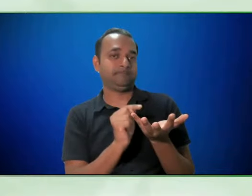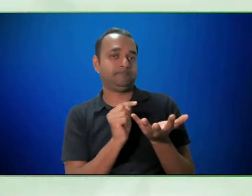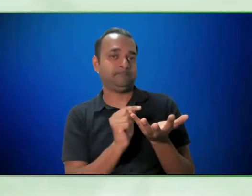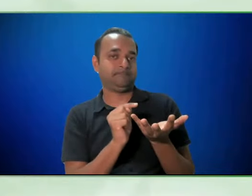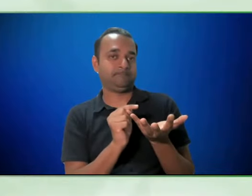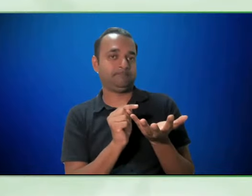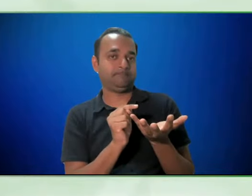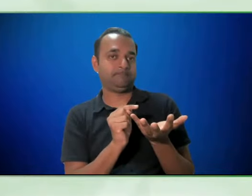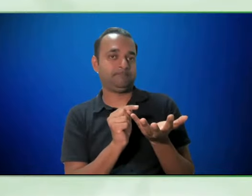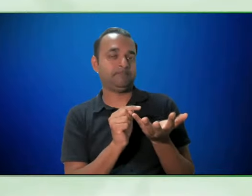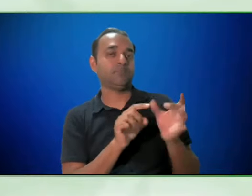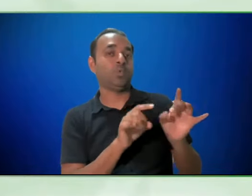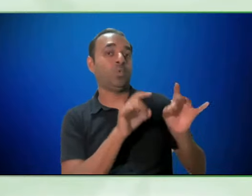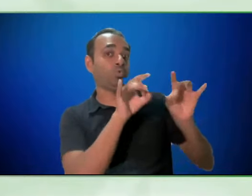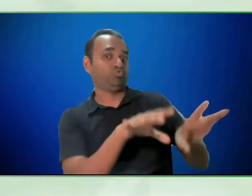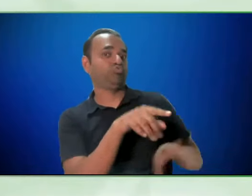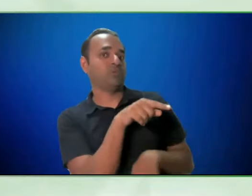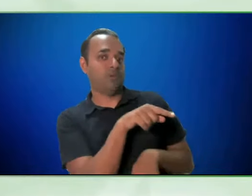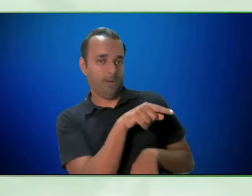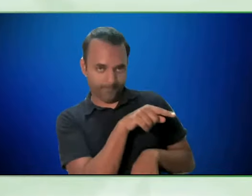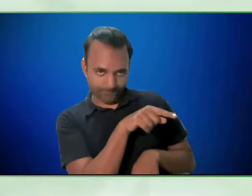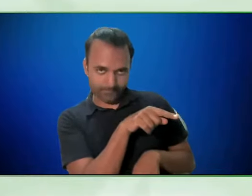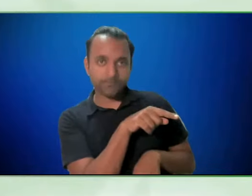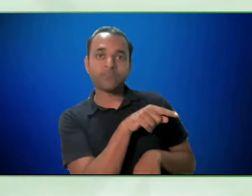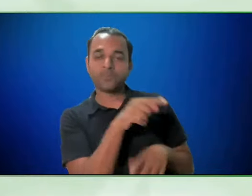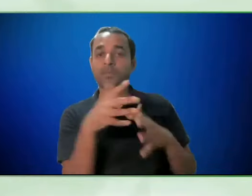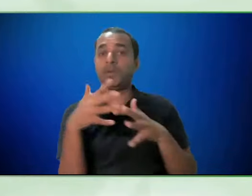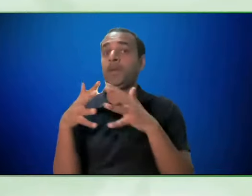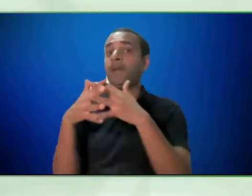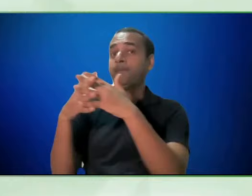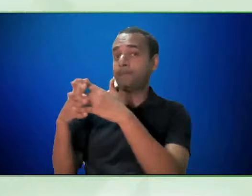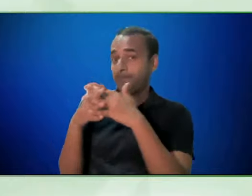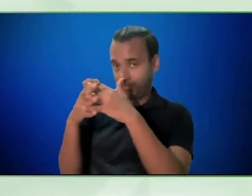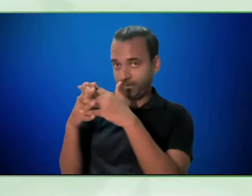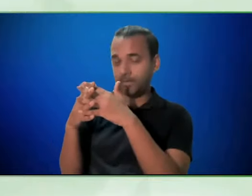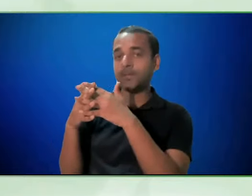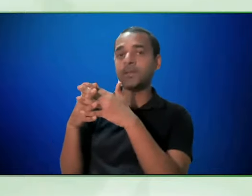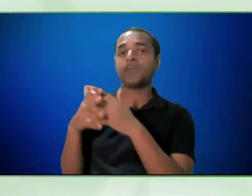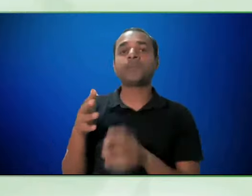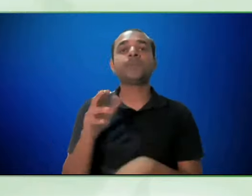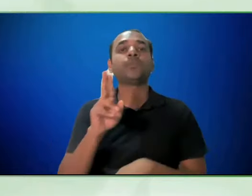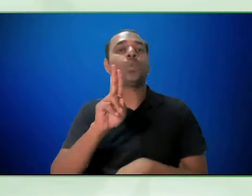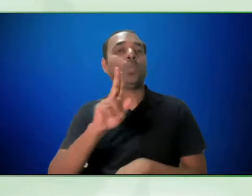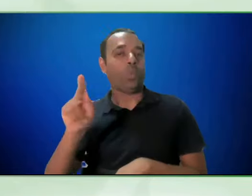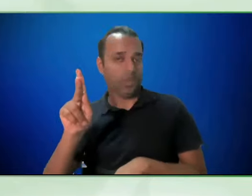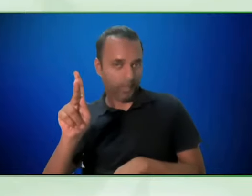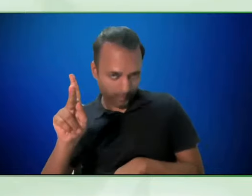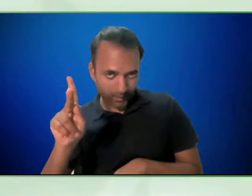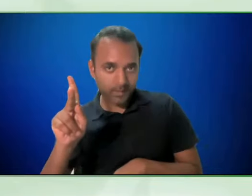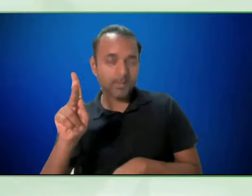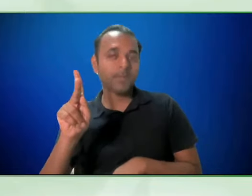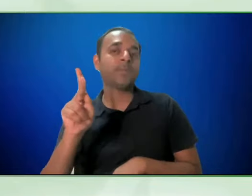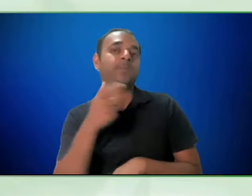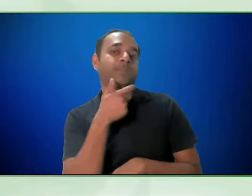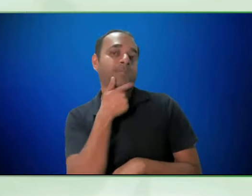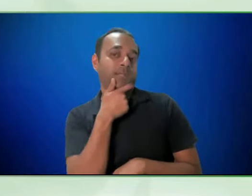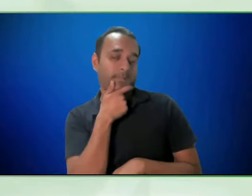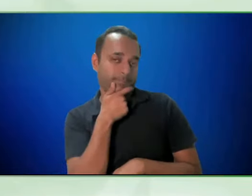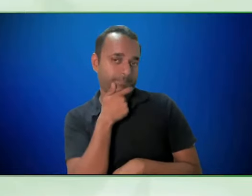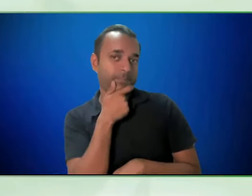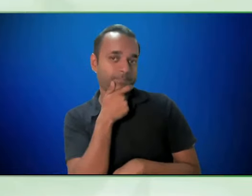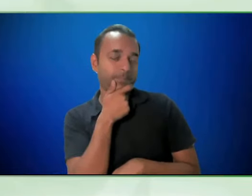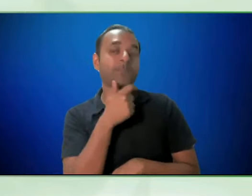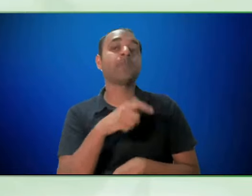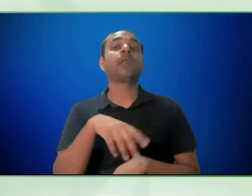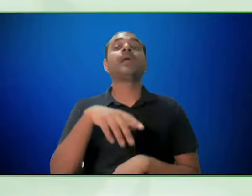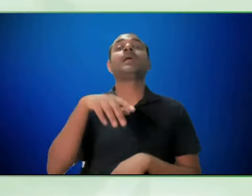are done because usually there are some kind of impact assessment requirement. And what you can see is that